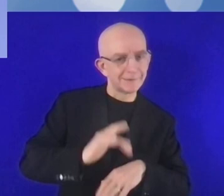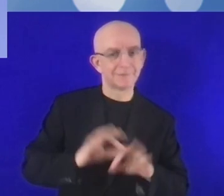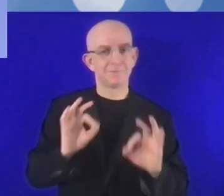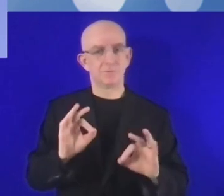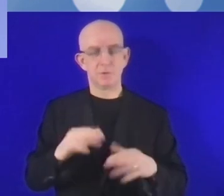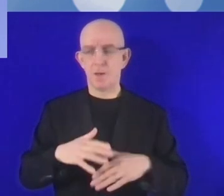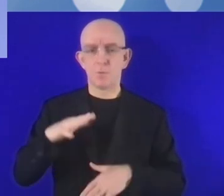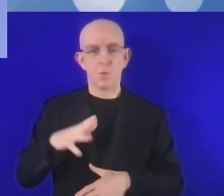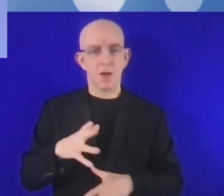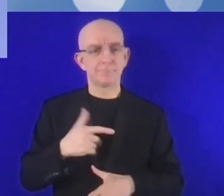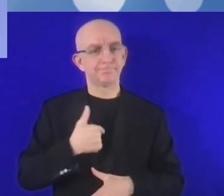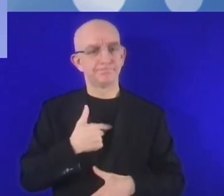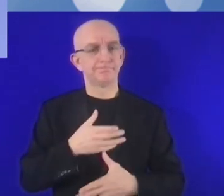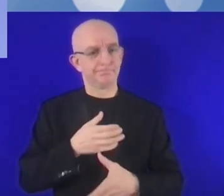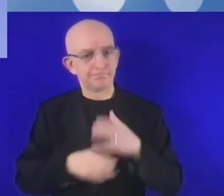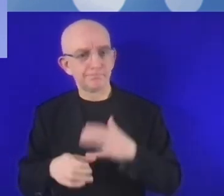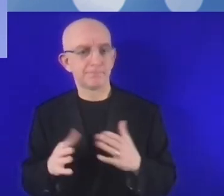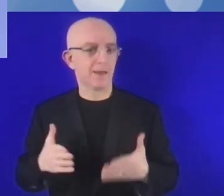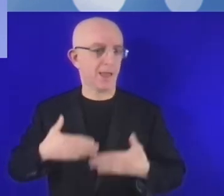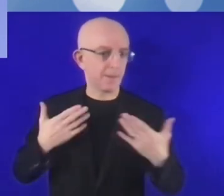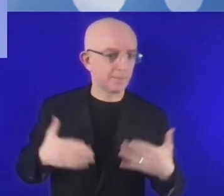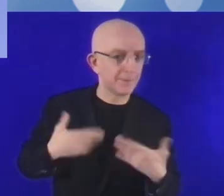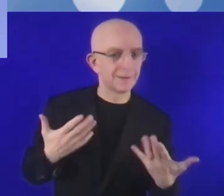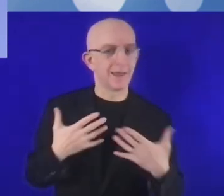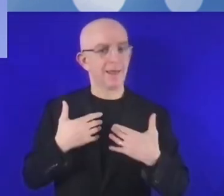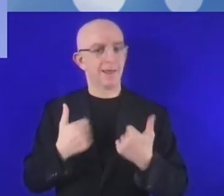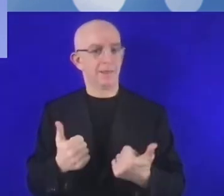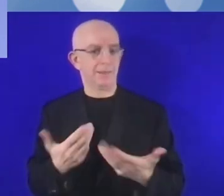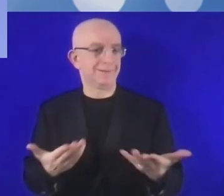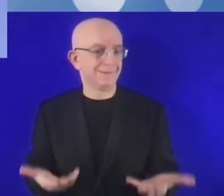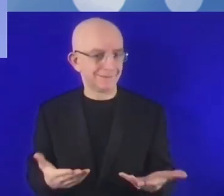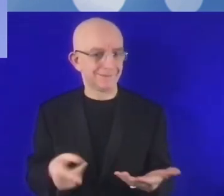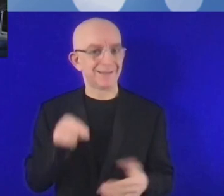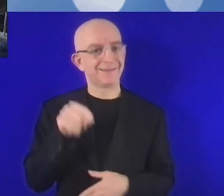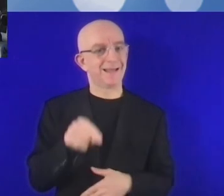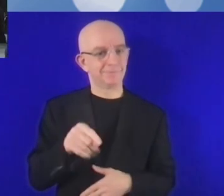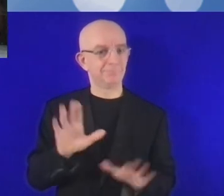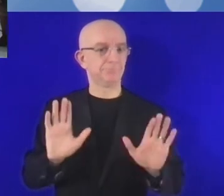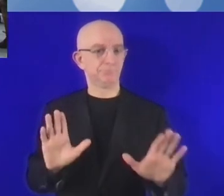Thank you so much for your attention. Thank you very much, Katowice, Poland. It was a huge pleasure.